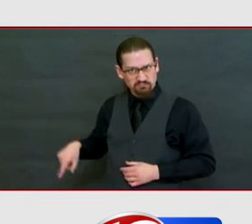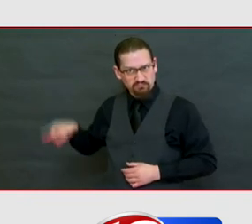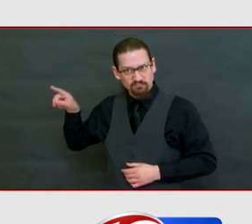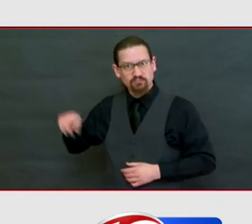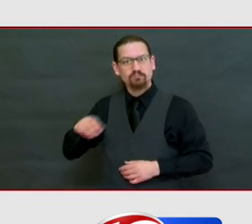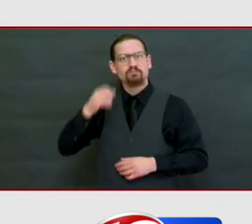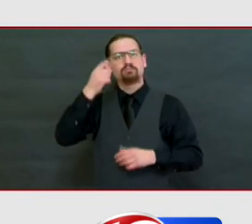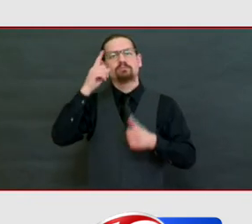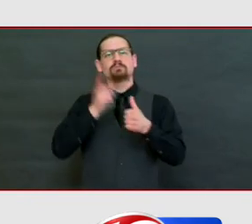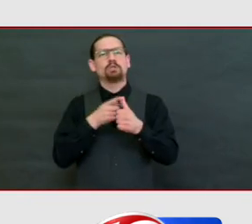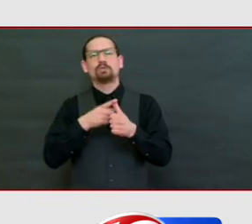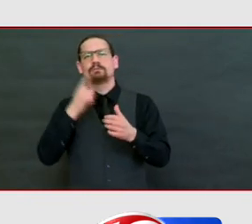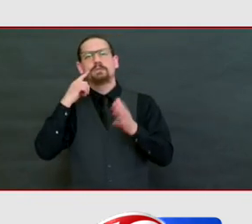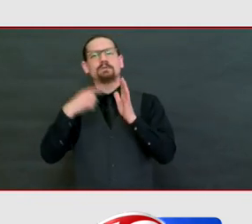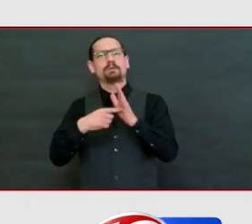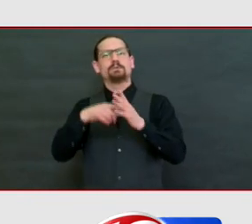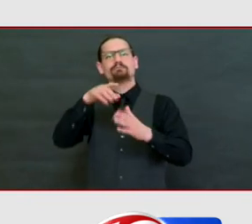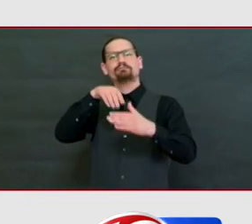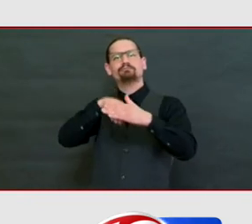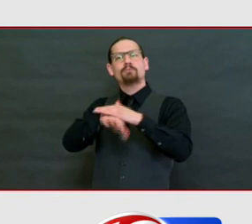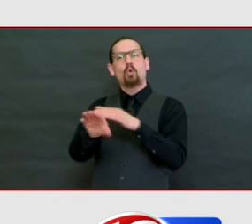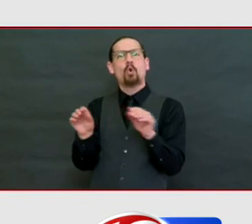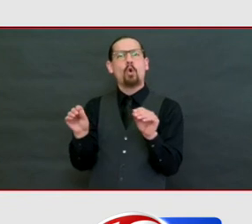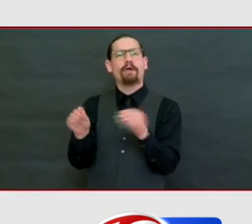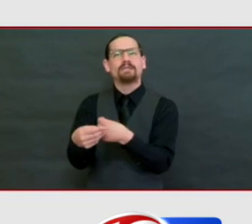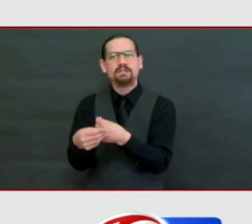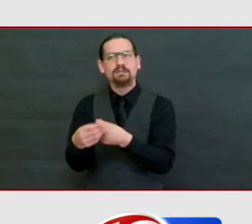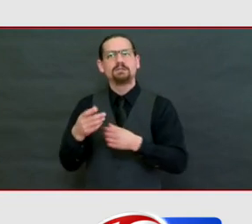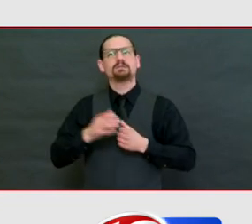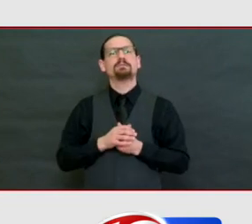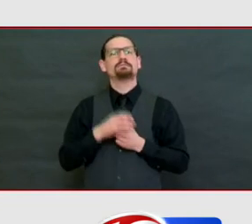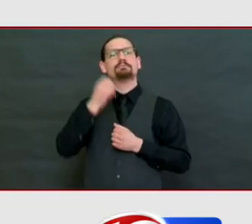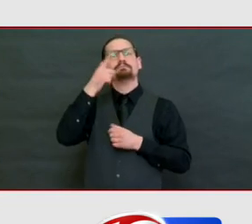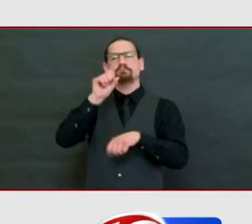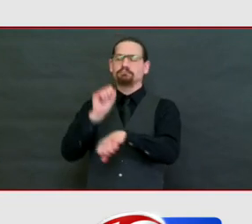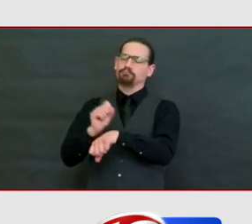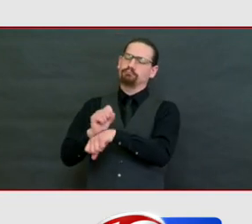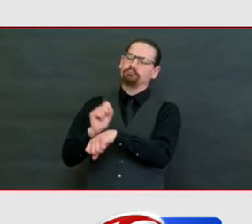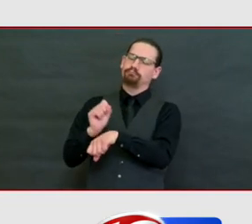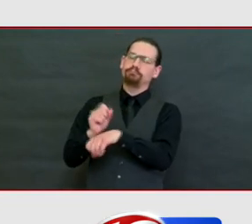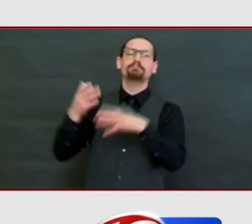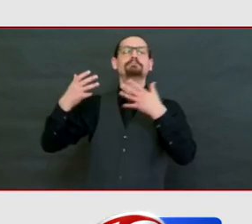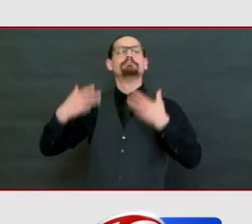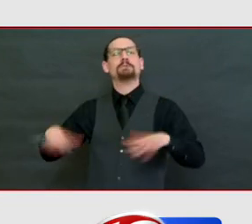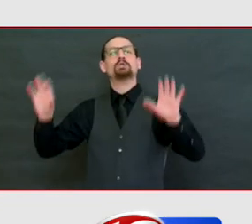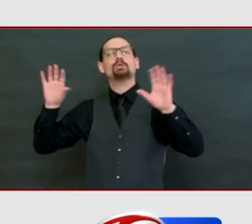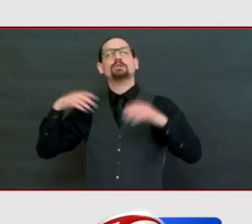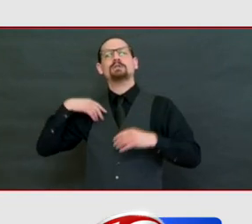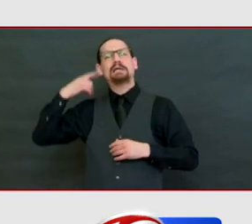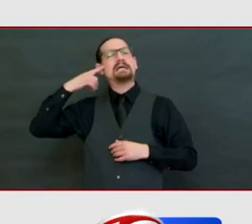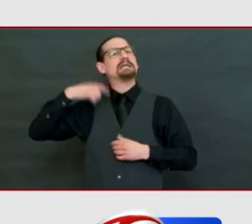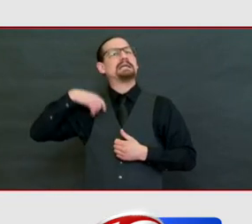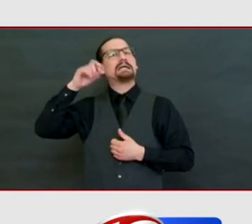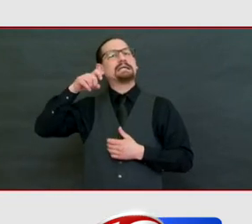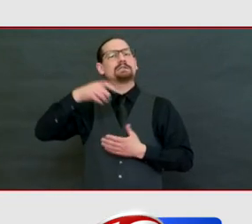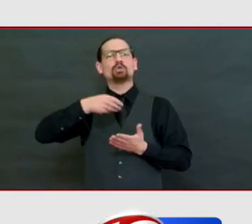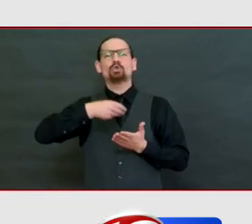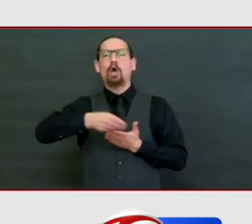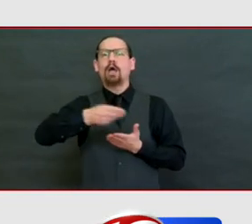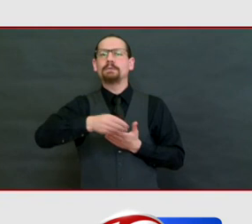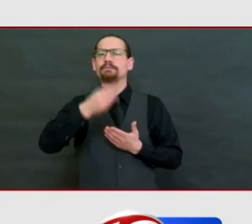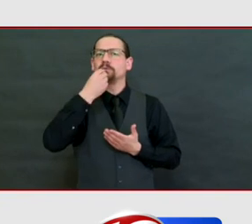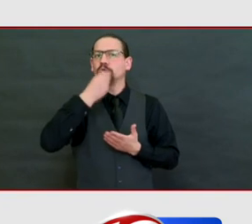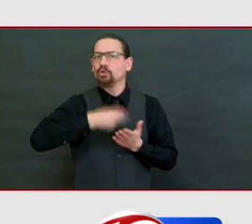time, maybe on the way home you can run some errands. Retail stores are going to be able to add in-store pickup